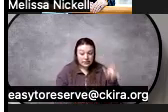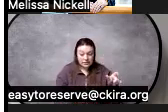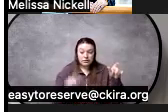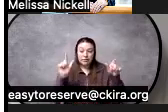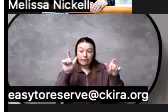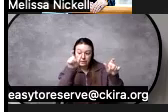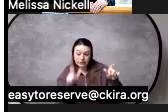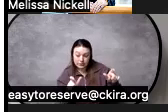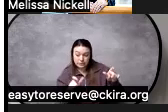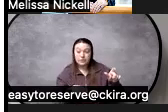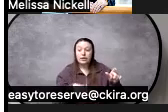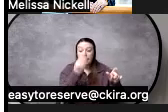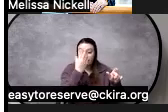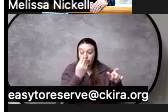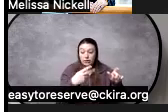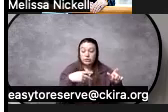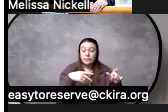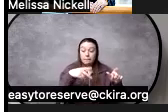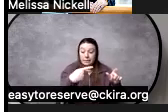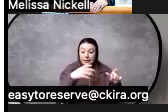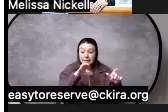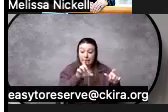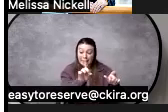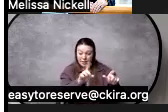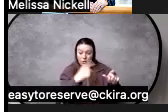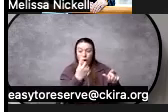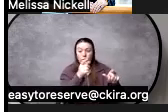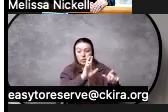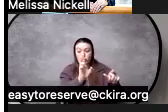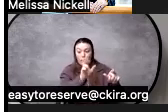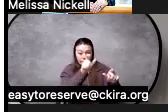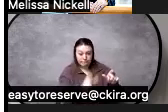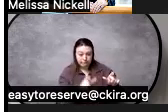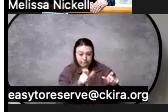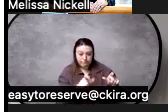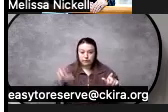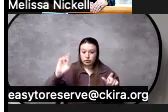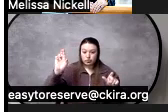from PCB exposed offspring will always be on the right side of the graph.